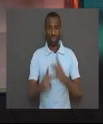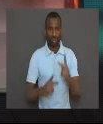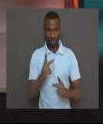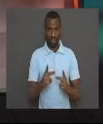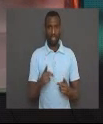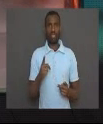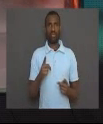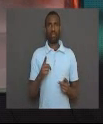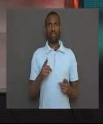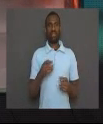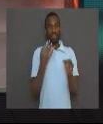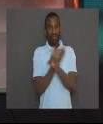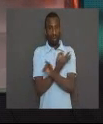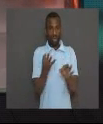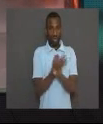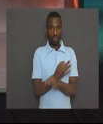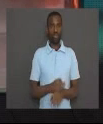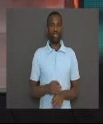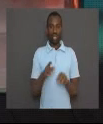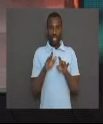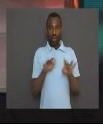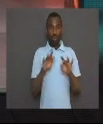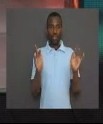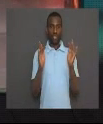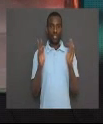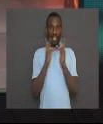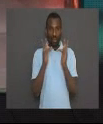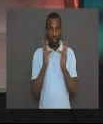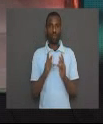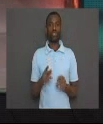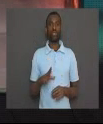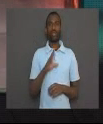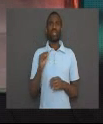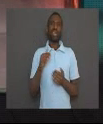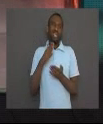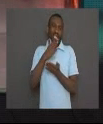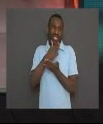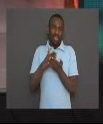plants, computer networks, and semiconductors.